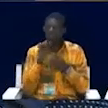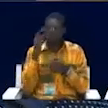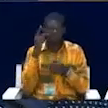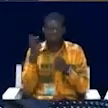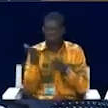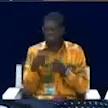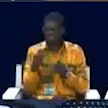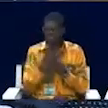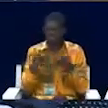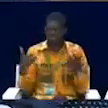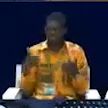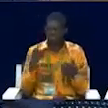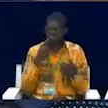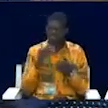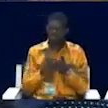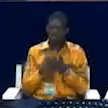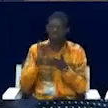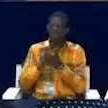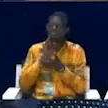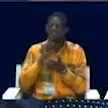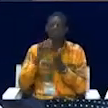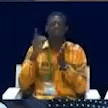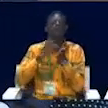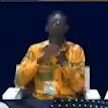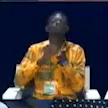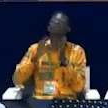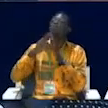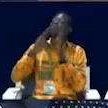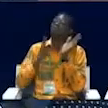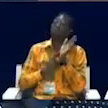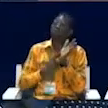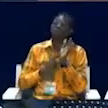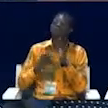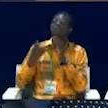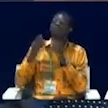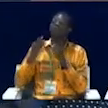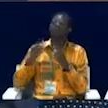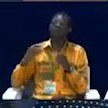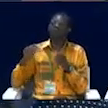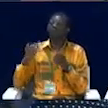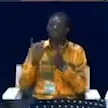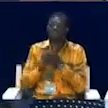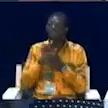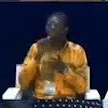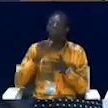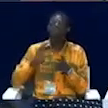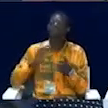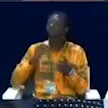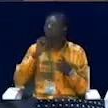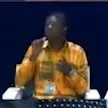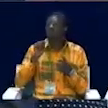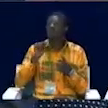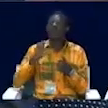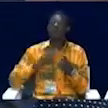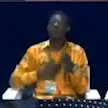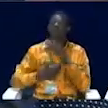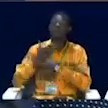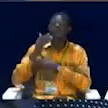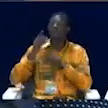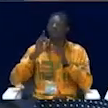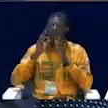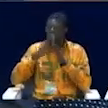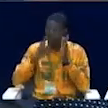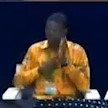anything. I said that is the doctor's report. That is not our God's report. So I hold on to my wife. We